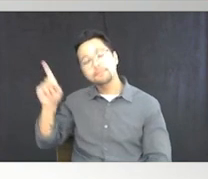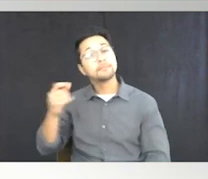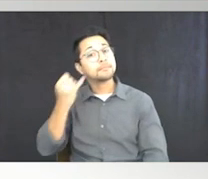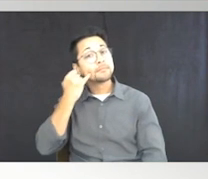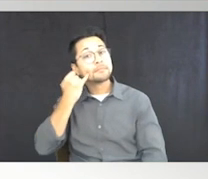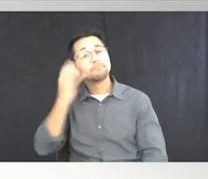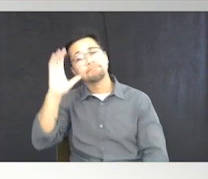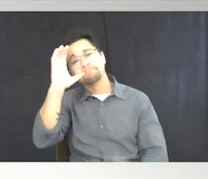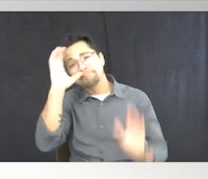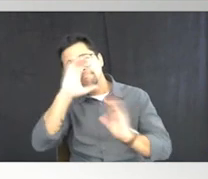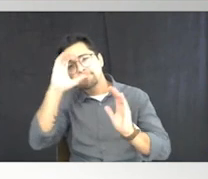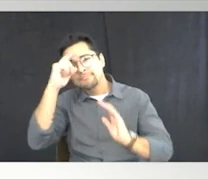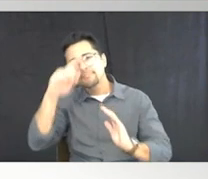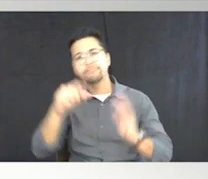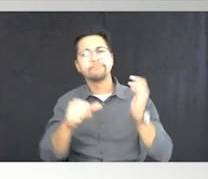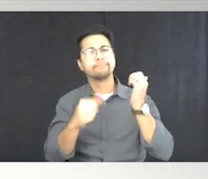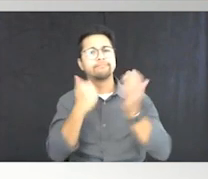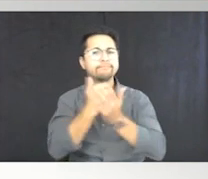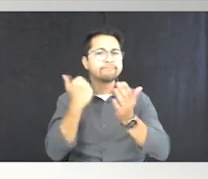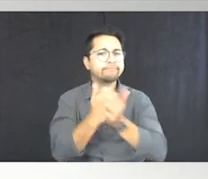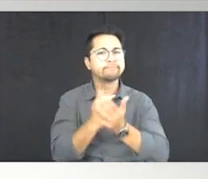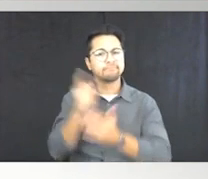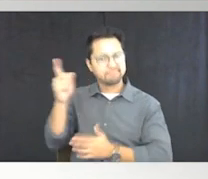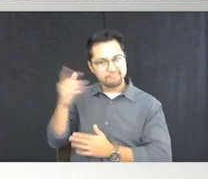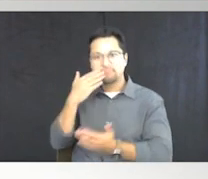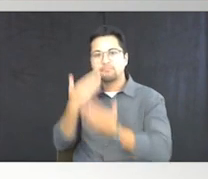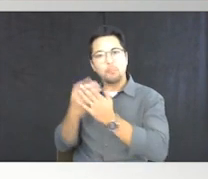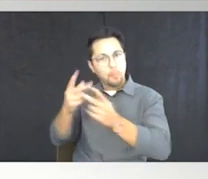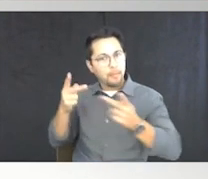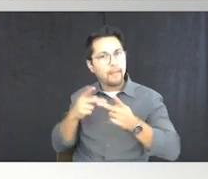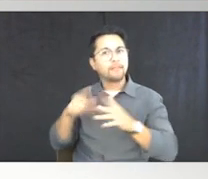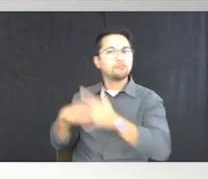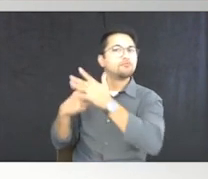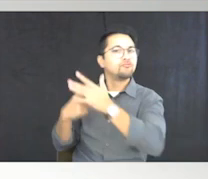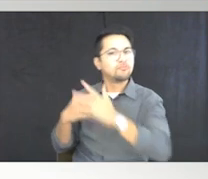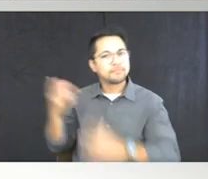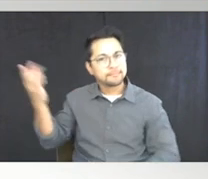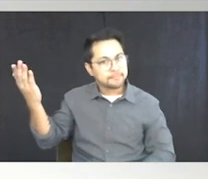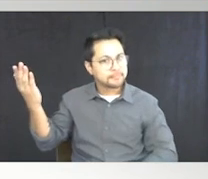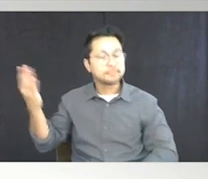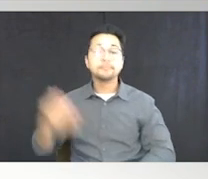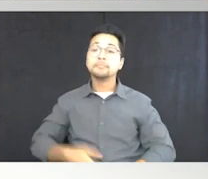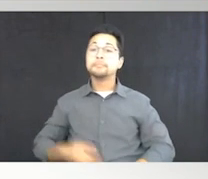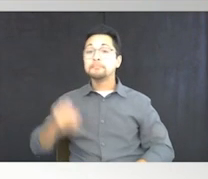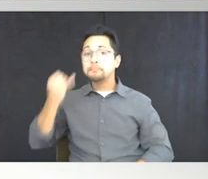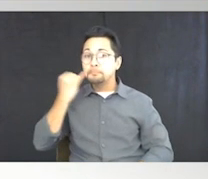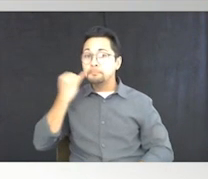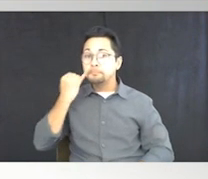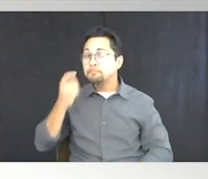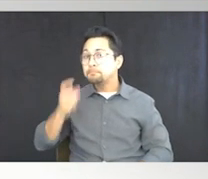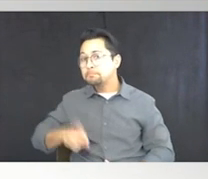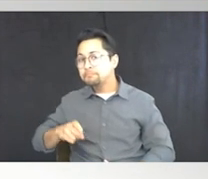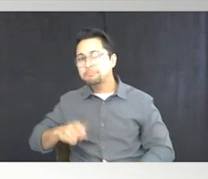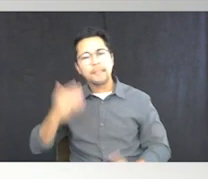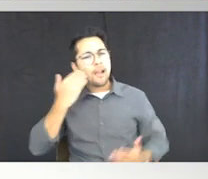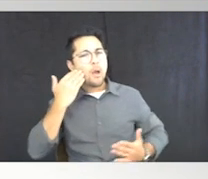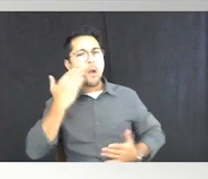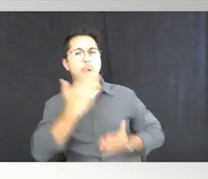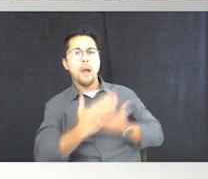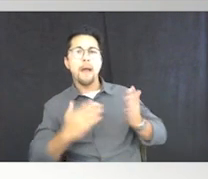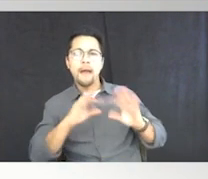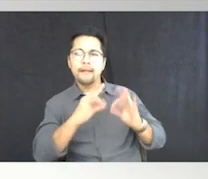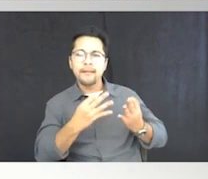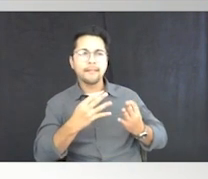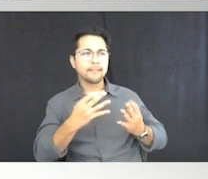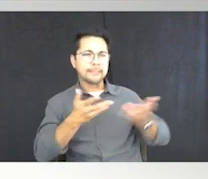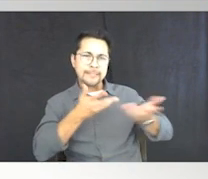you're looking for assistance, this is a good place to start. If you need, I know some families deal a